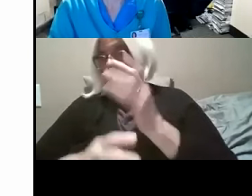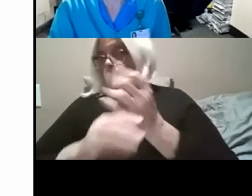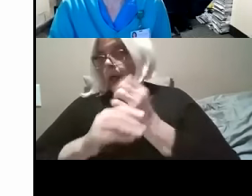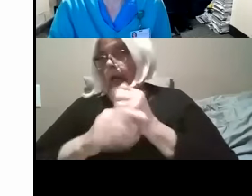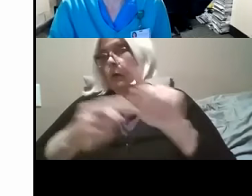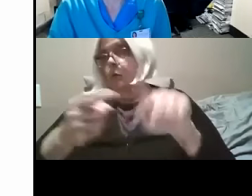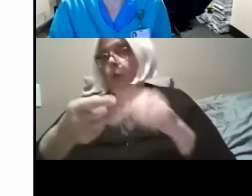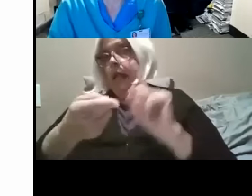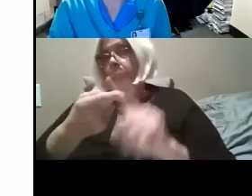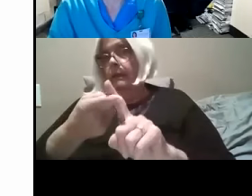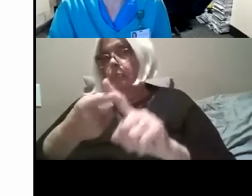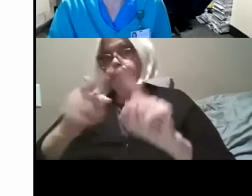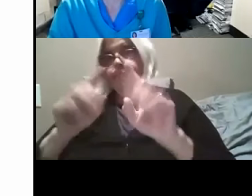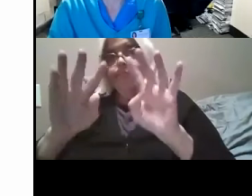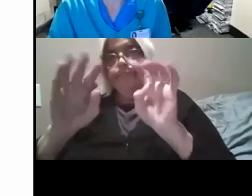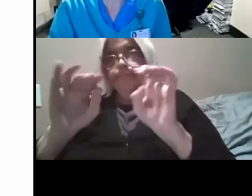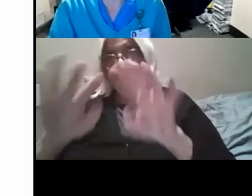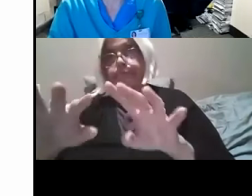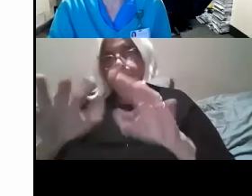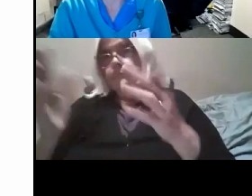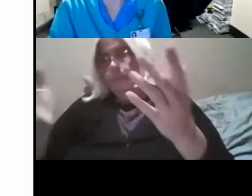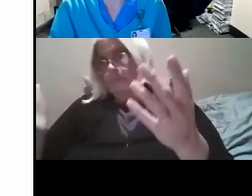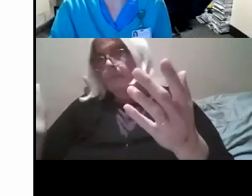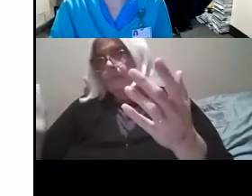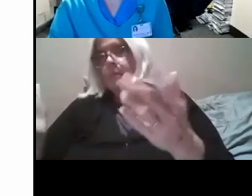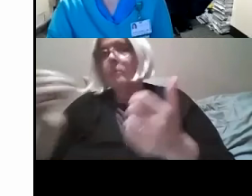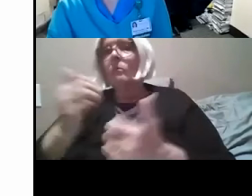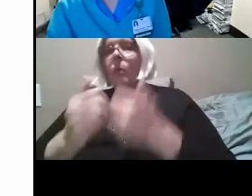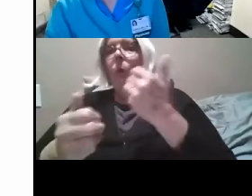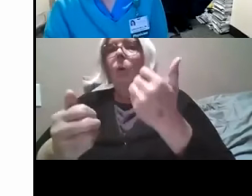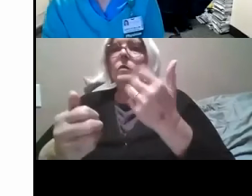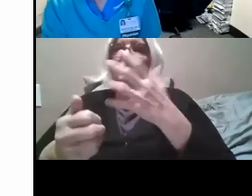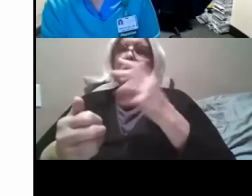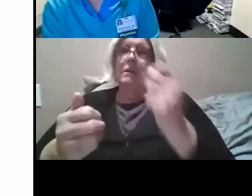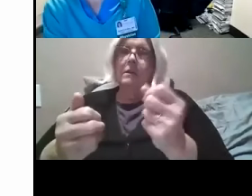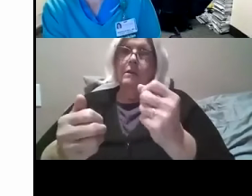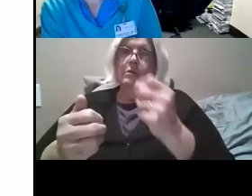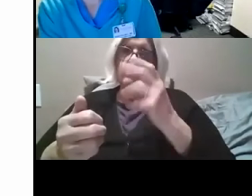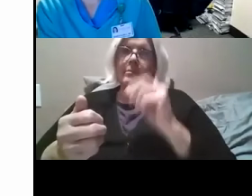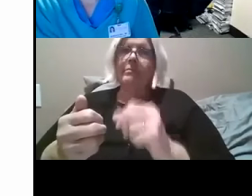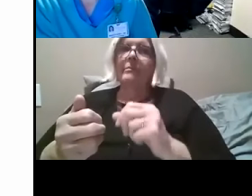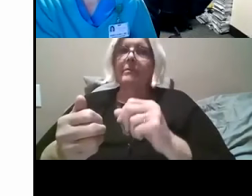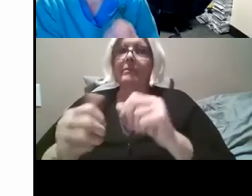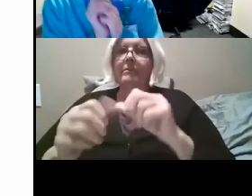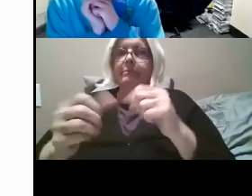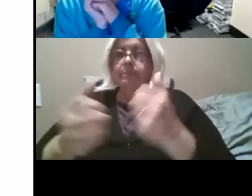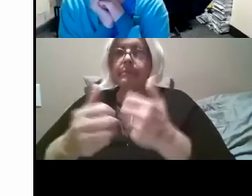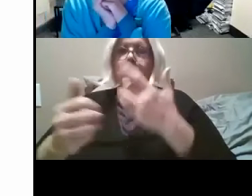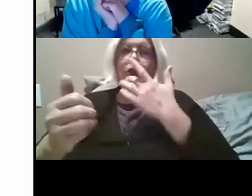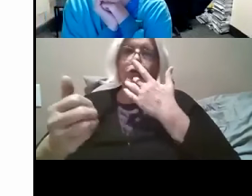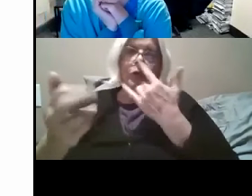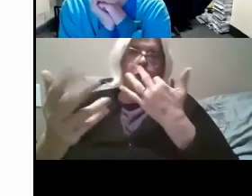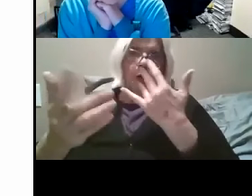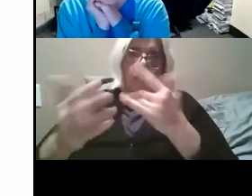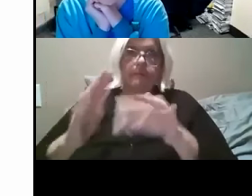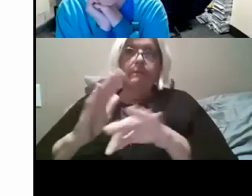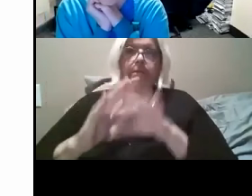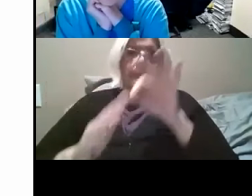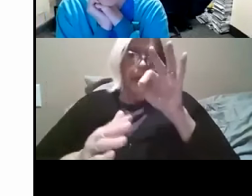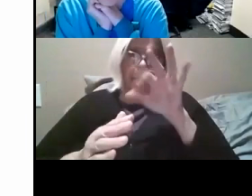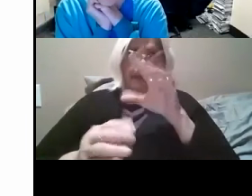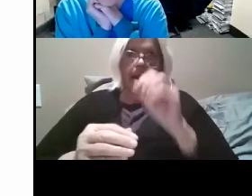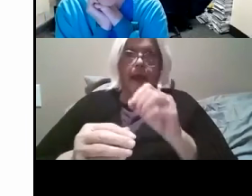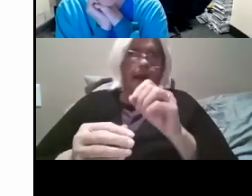they know how much vaccine they got in. We will be getting enough vaccine for everybody as a